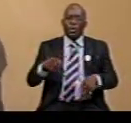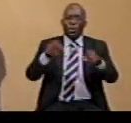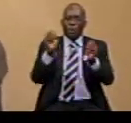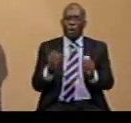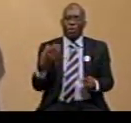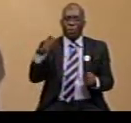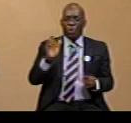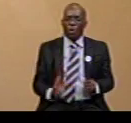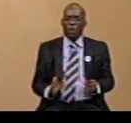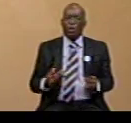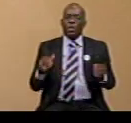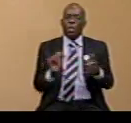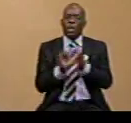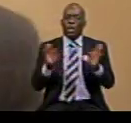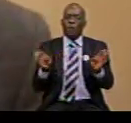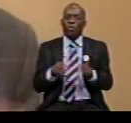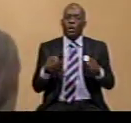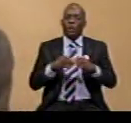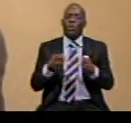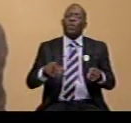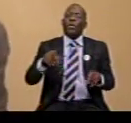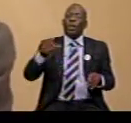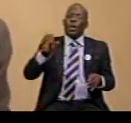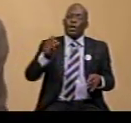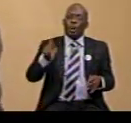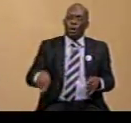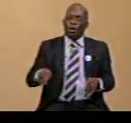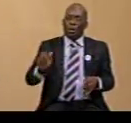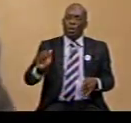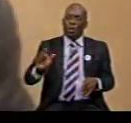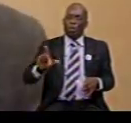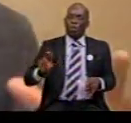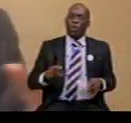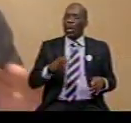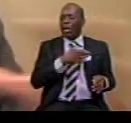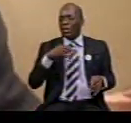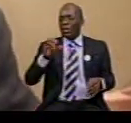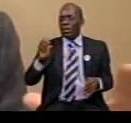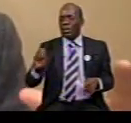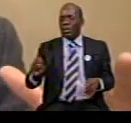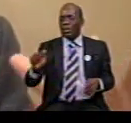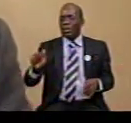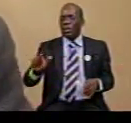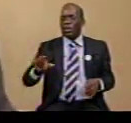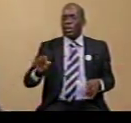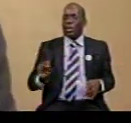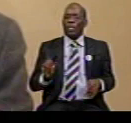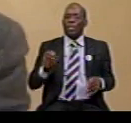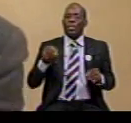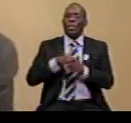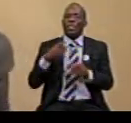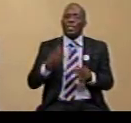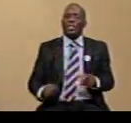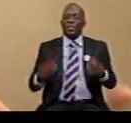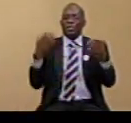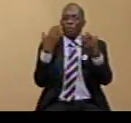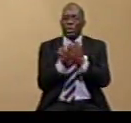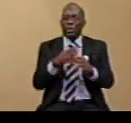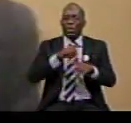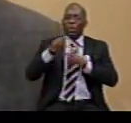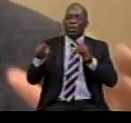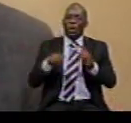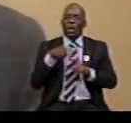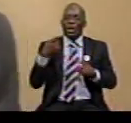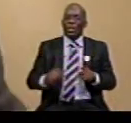of God came in the midst of the prison. Peter was kept in prison. When the power of God came, the chains was